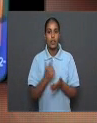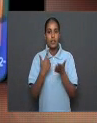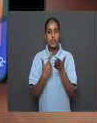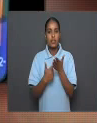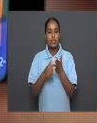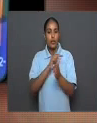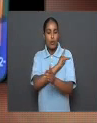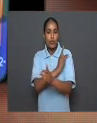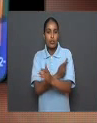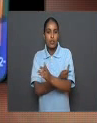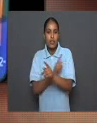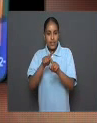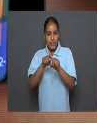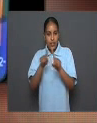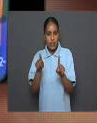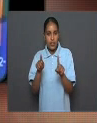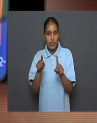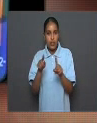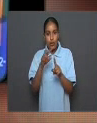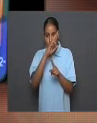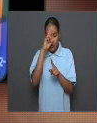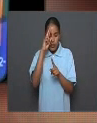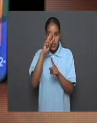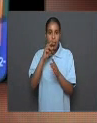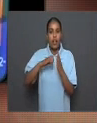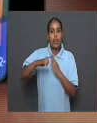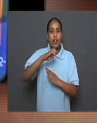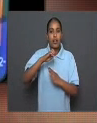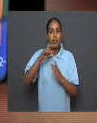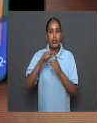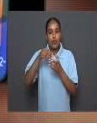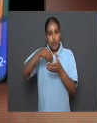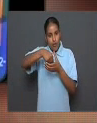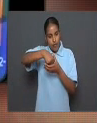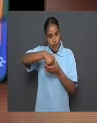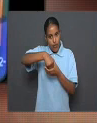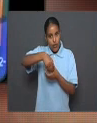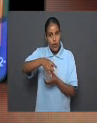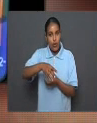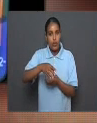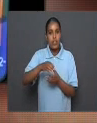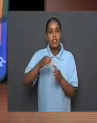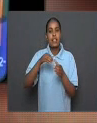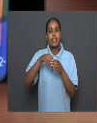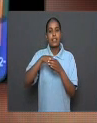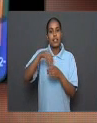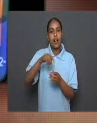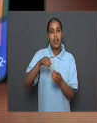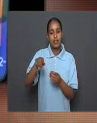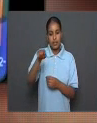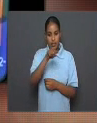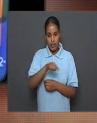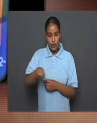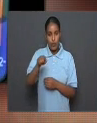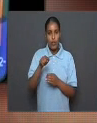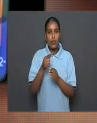This potential difference causes electrons to flow through the external circuit